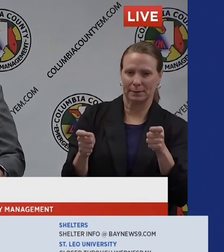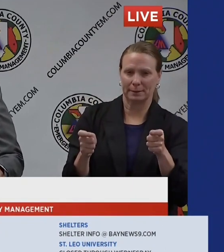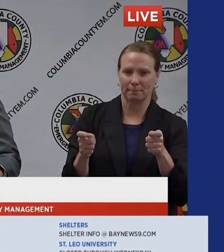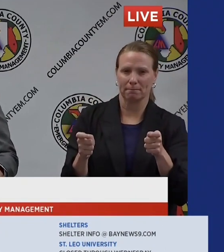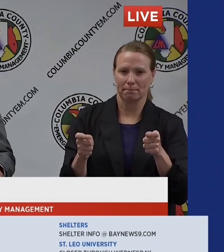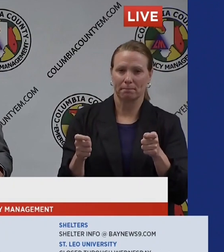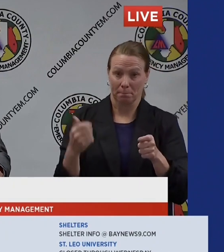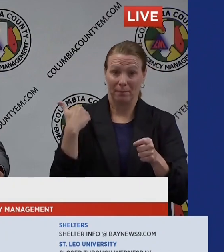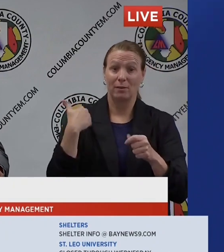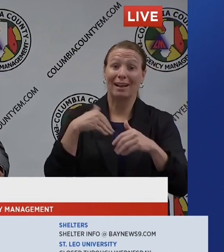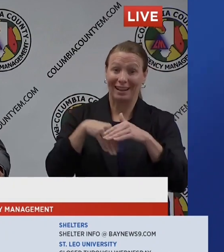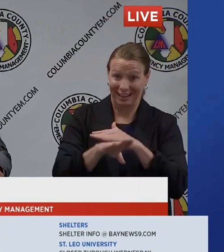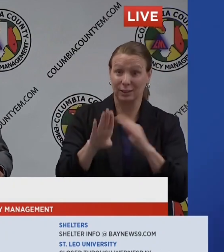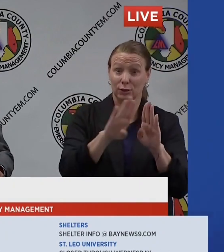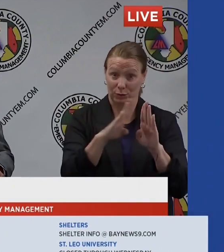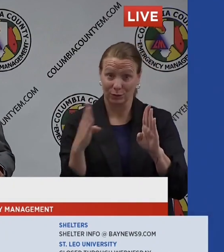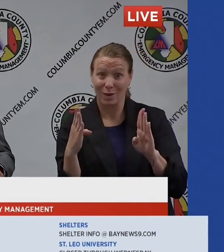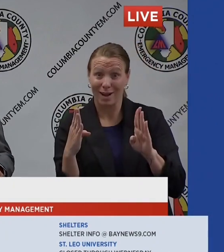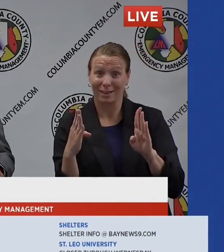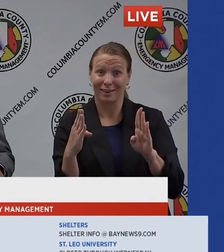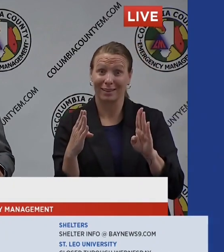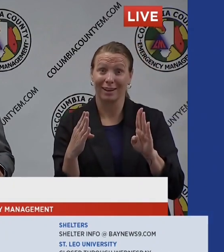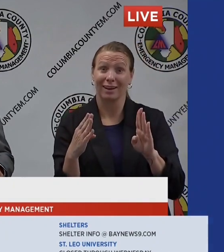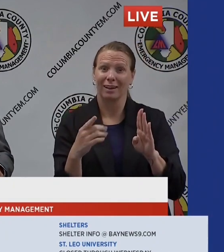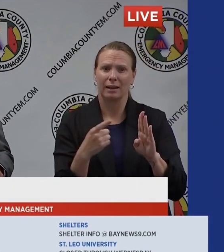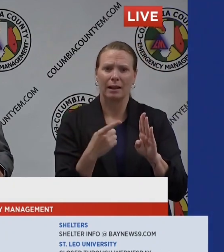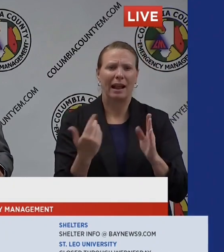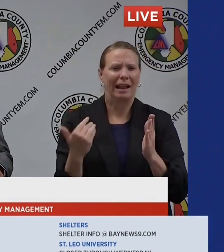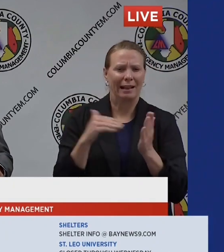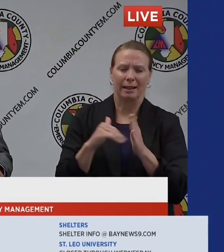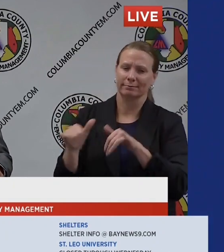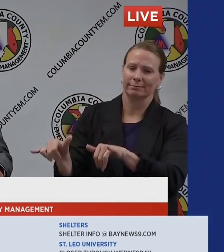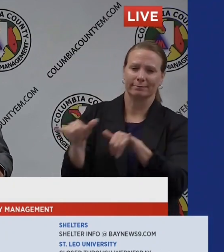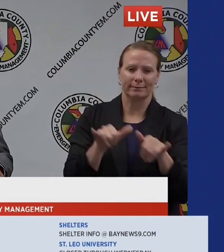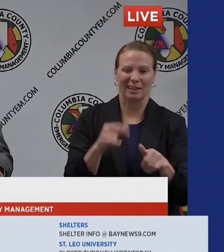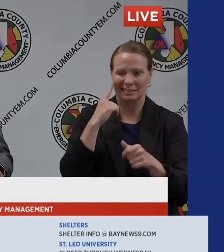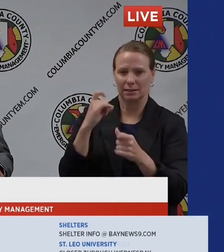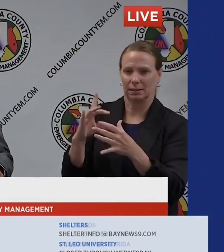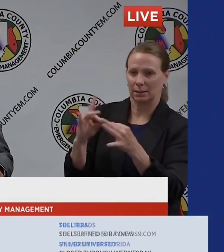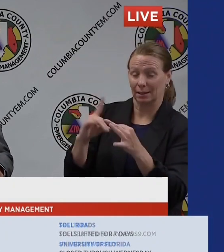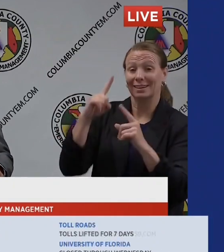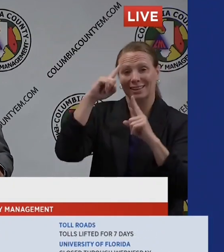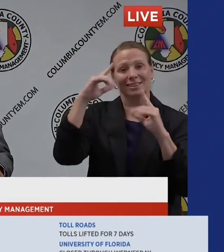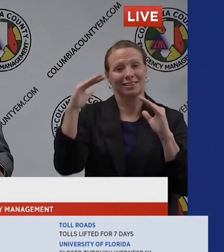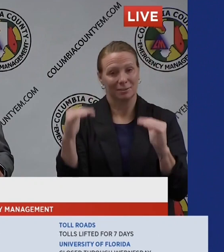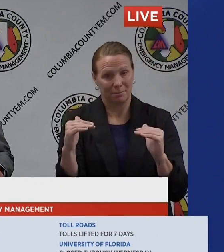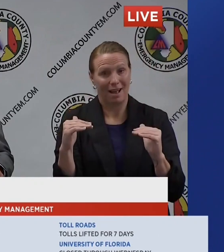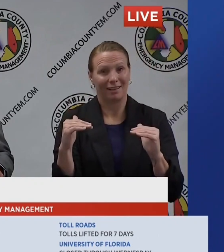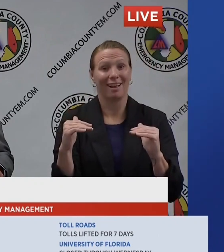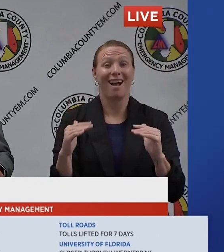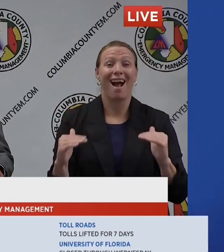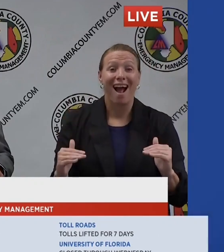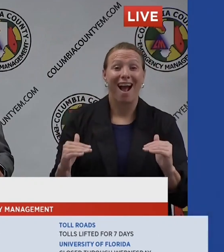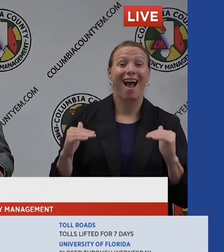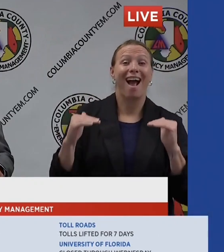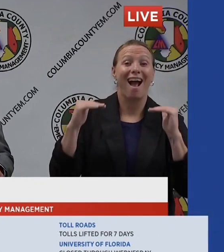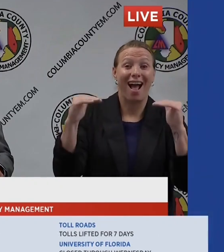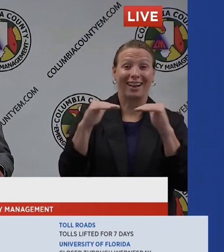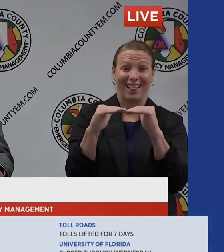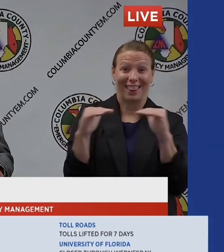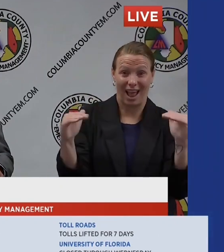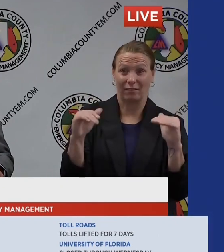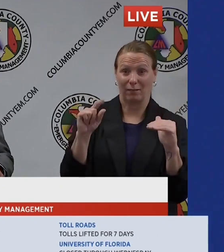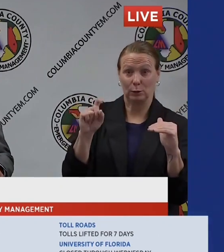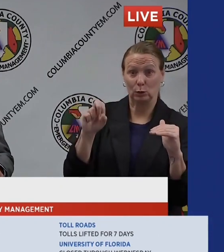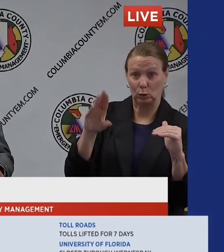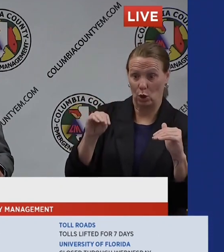door. Again, reiterating what the governor has already said, we do anticipate seeing some higher level storm surge values coming out of the